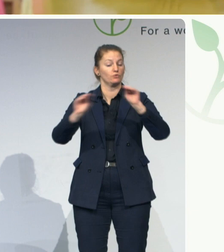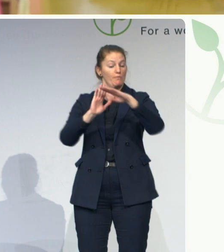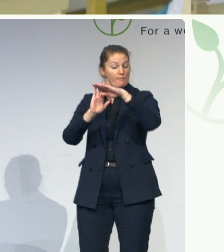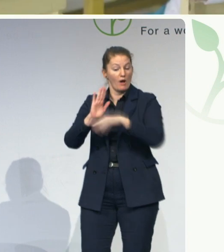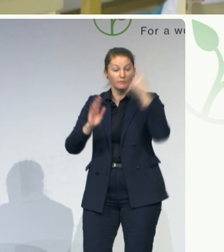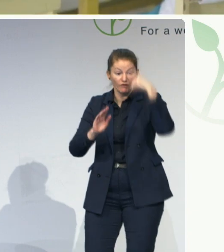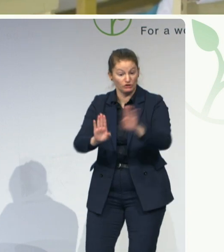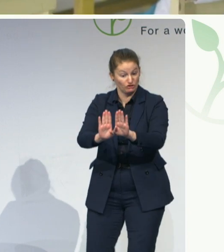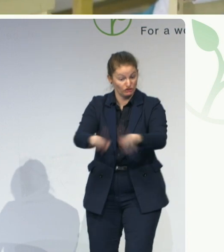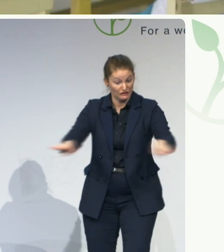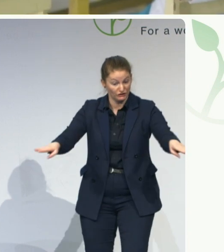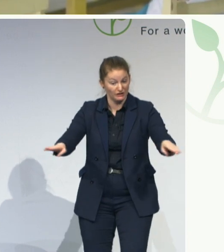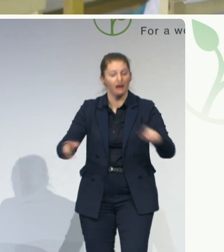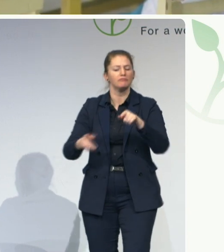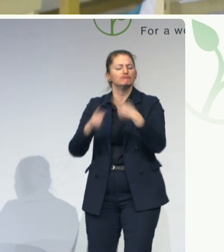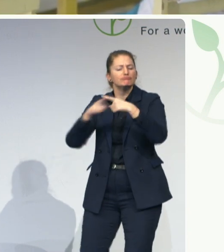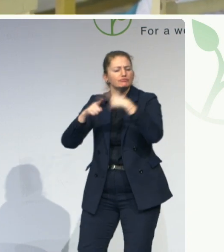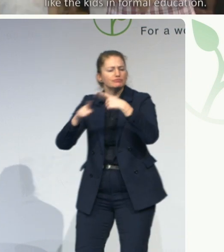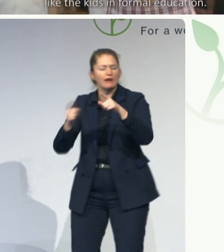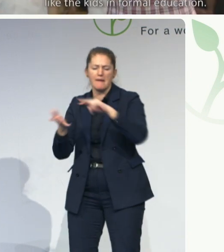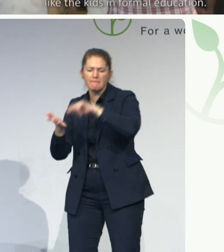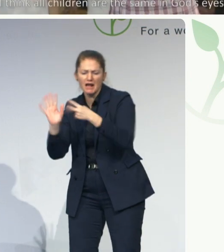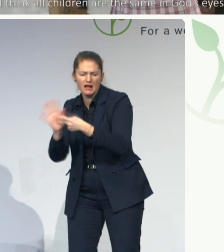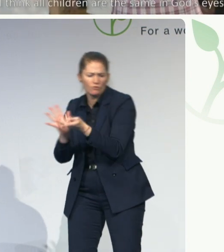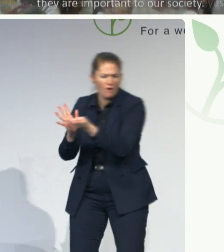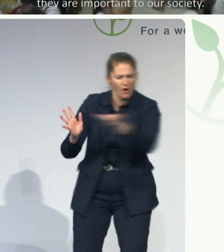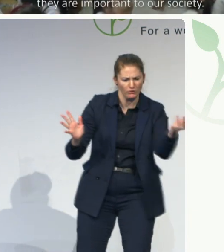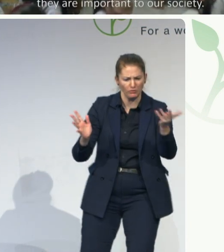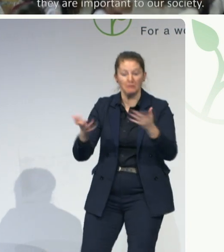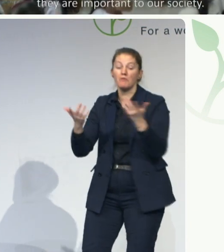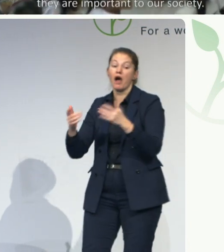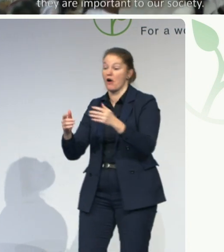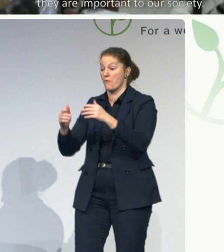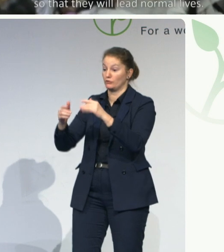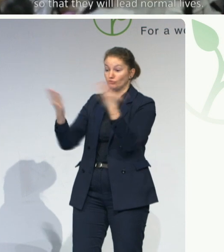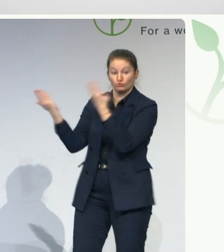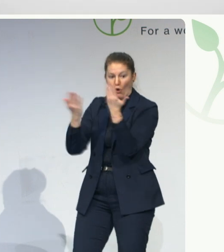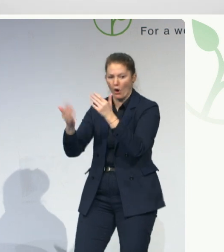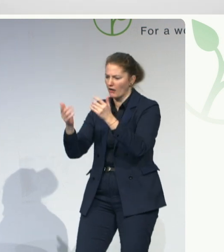teachers in inclusive teaching techniques, and educating parents.